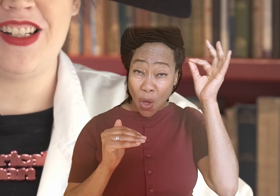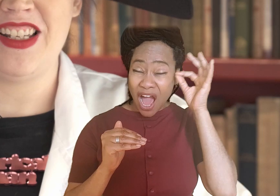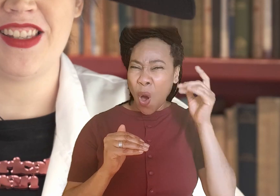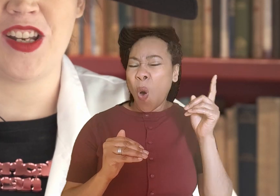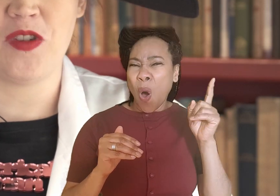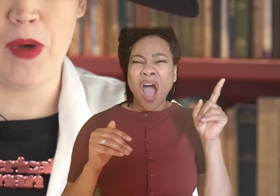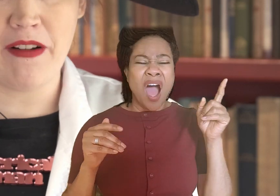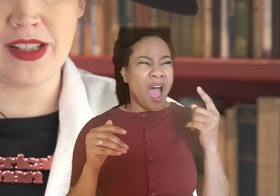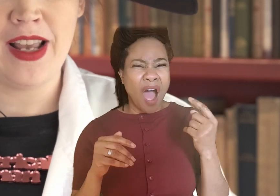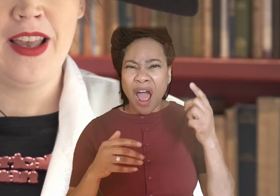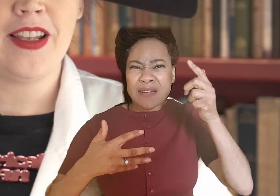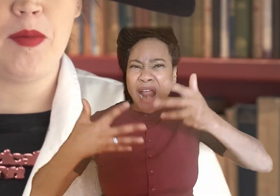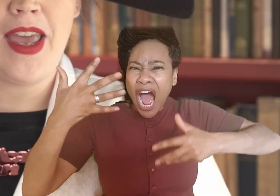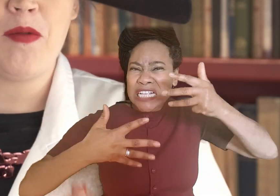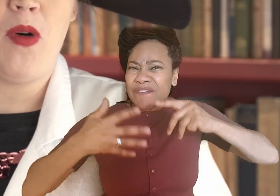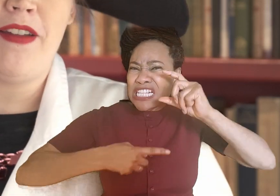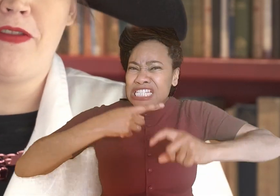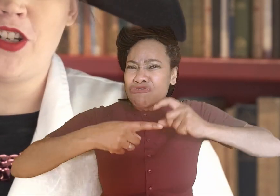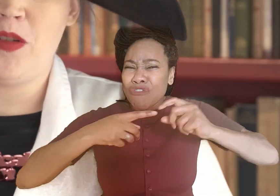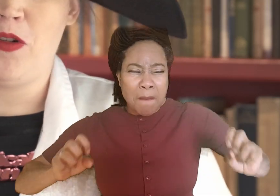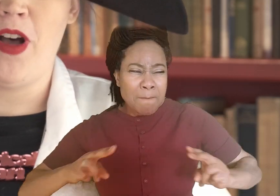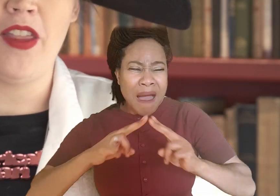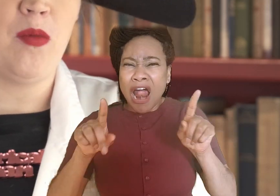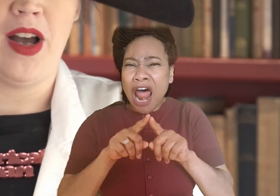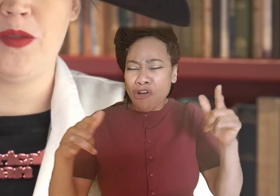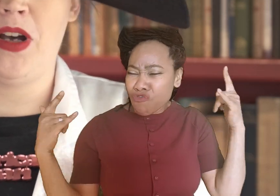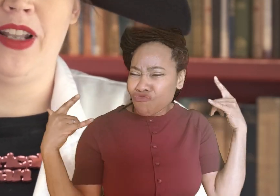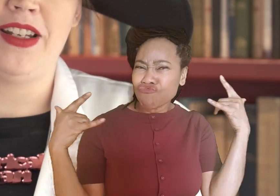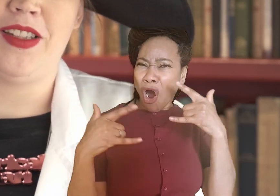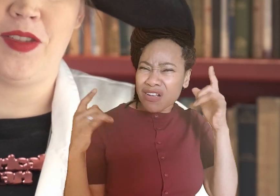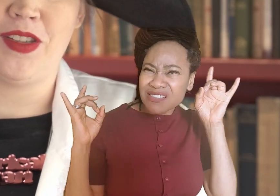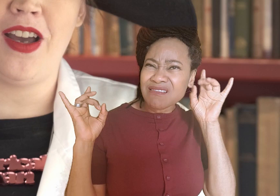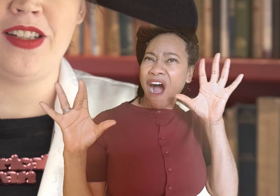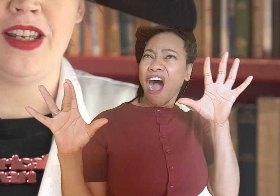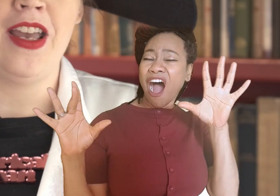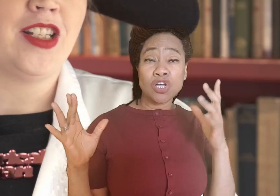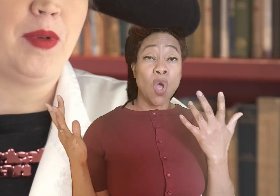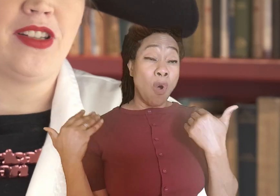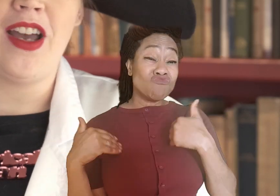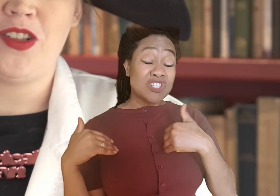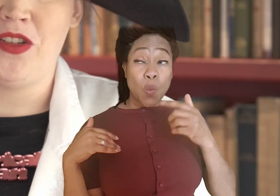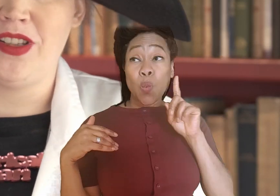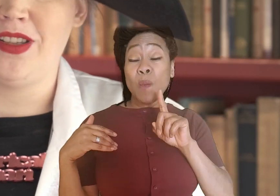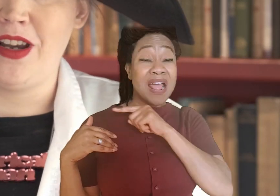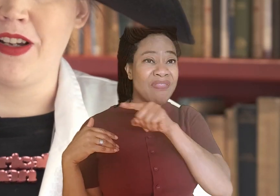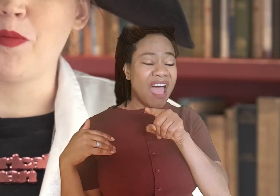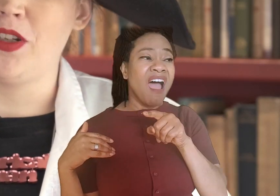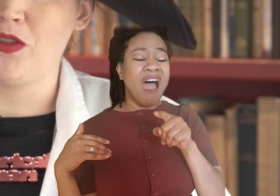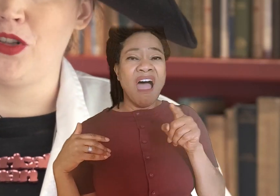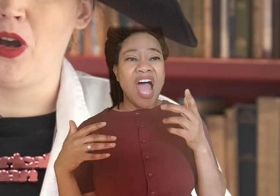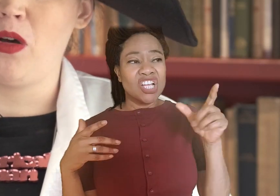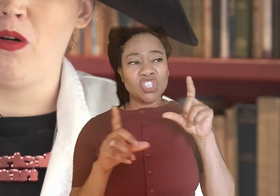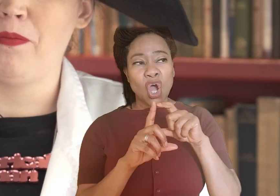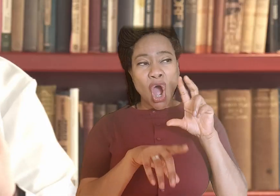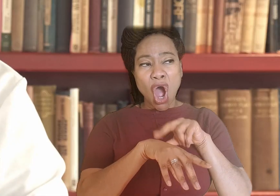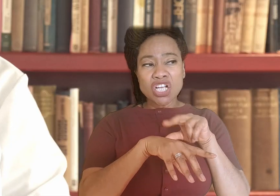of 19th century Paris that it became quite fashionable for otherwise well ladies of society to be diagnosed as hysterics by